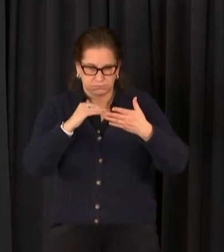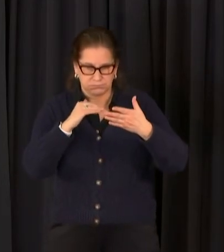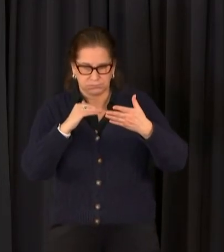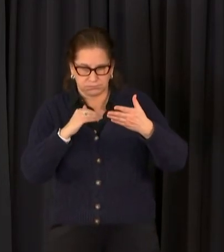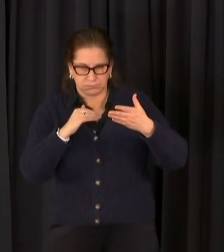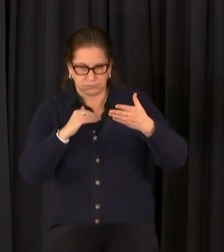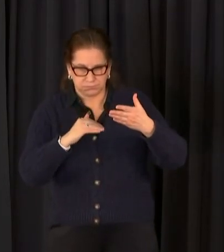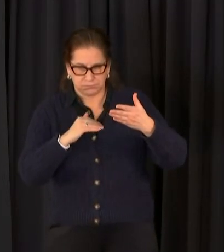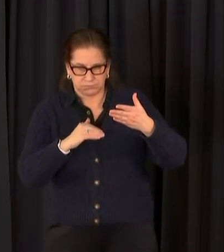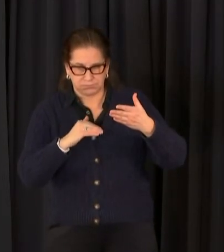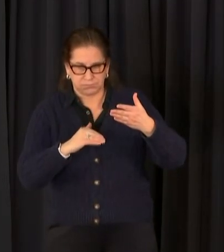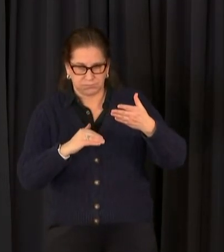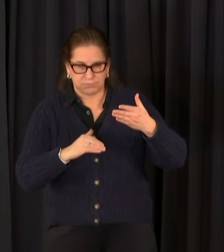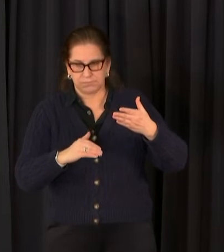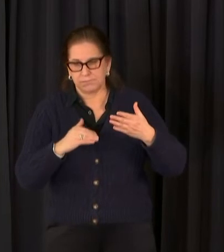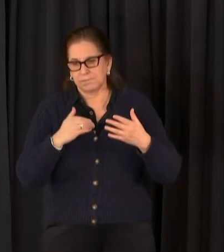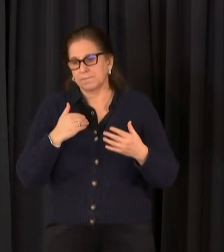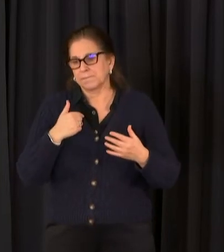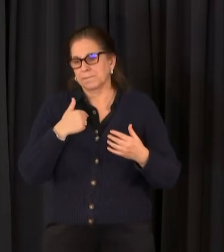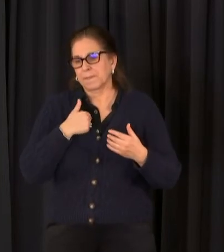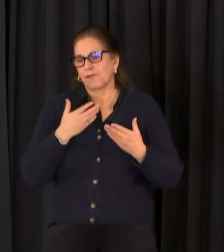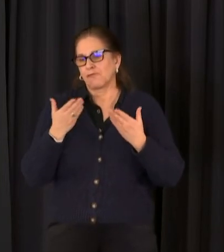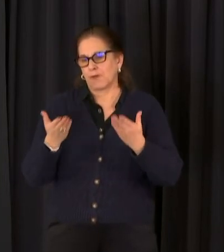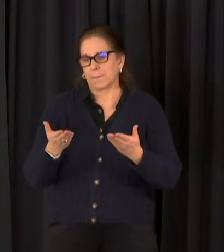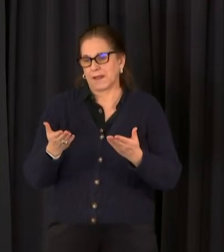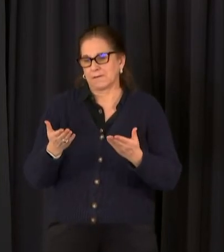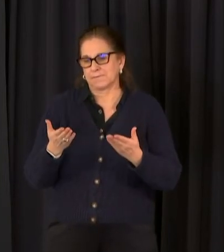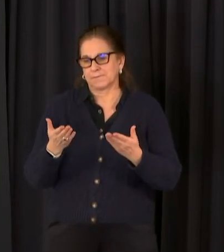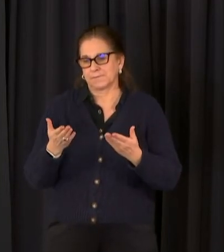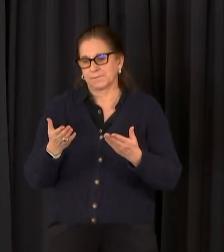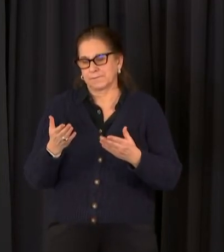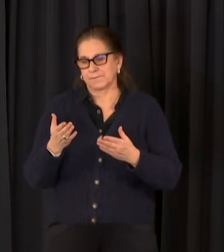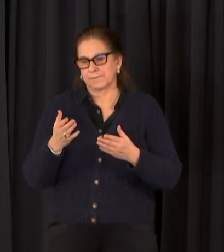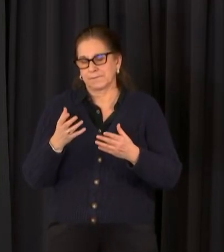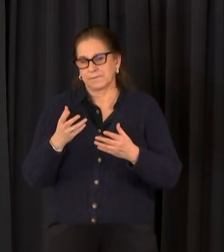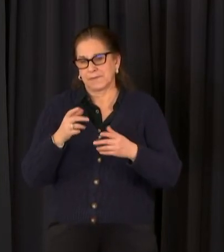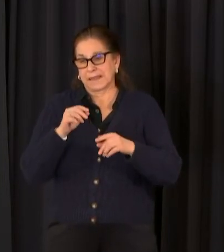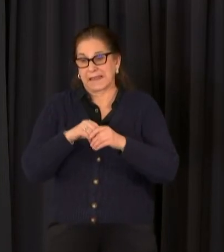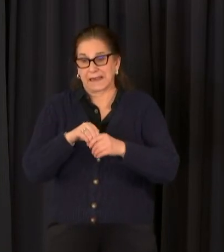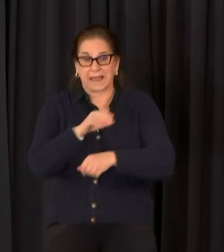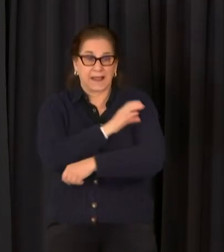the skill set of the provider. We typically recommend that an on-site clinic not be held if